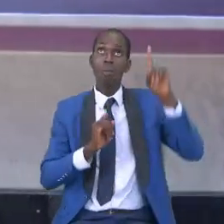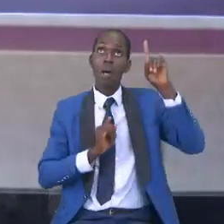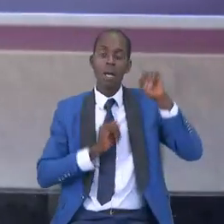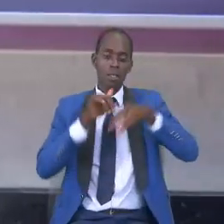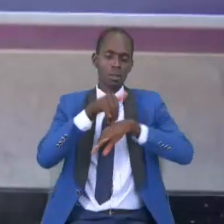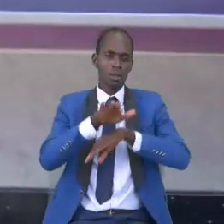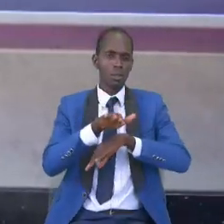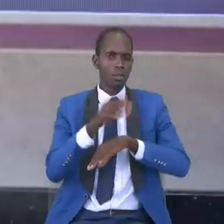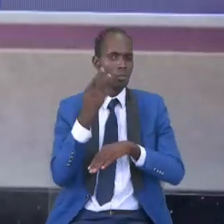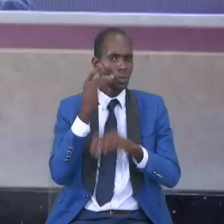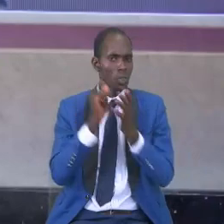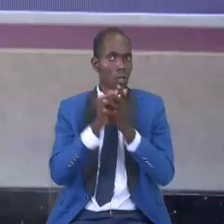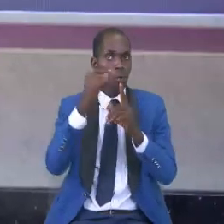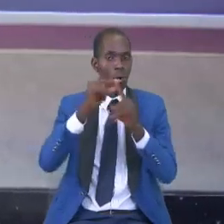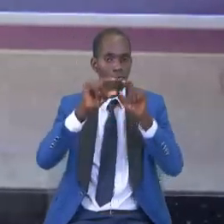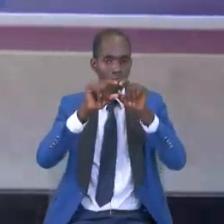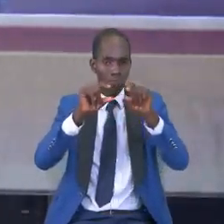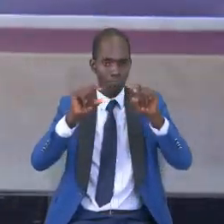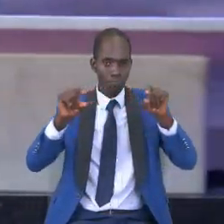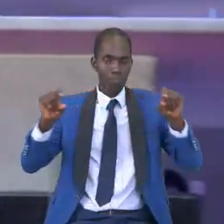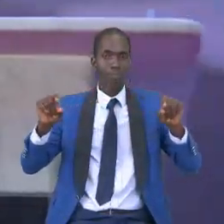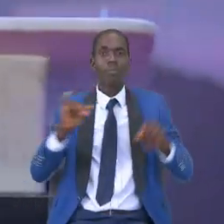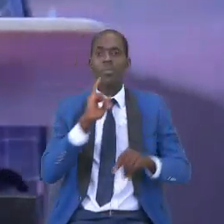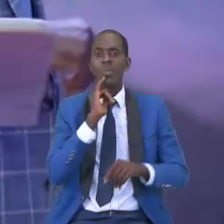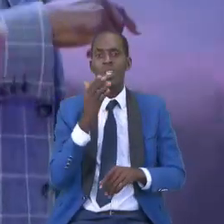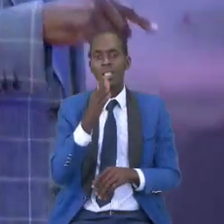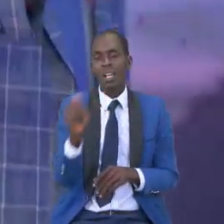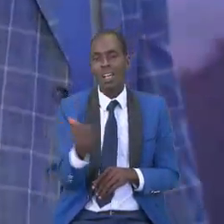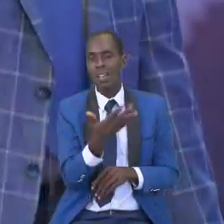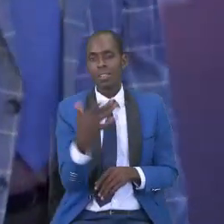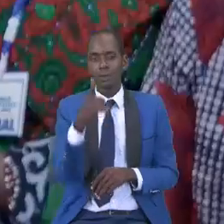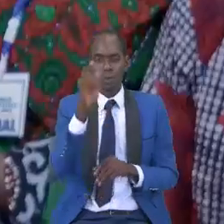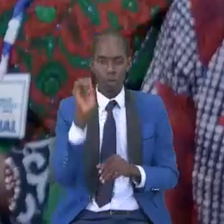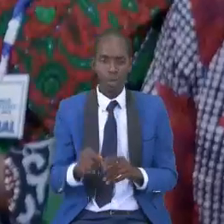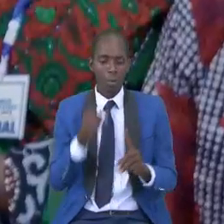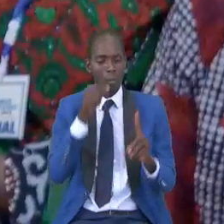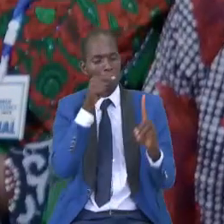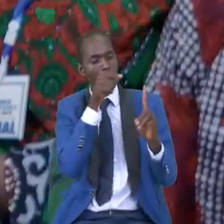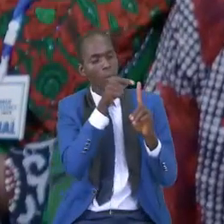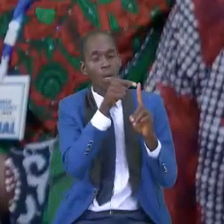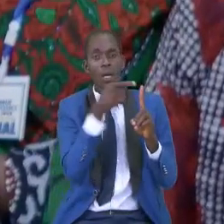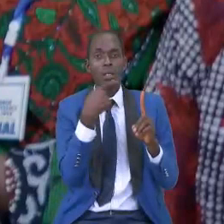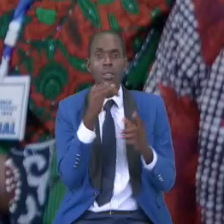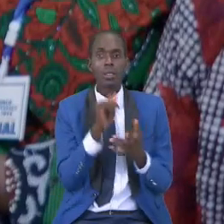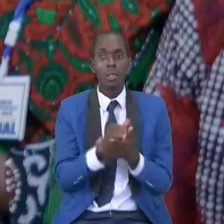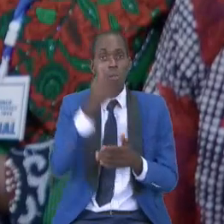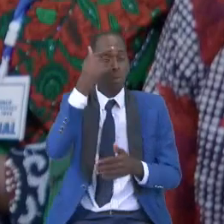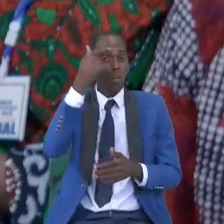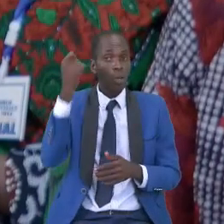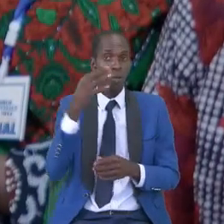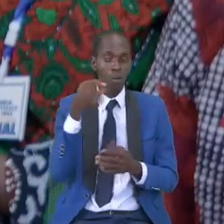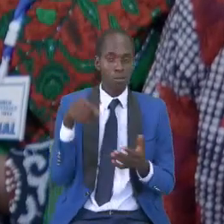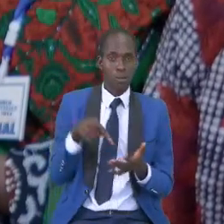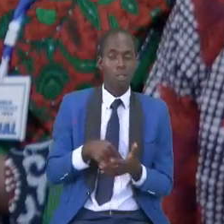to underline that in your Bible. Is there anything you can point to? And you will say, because of